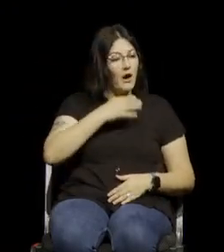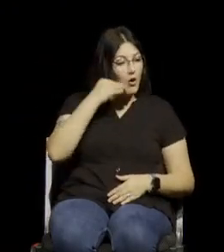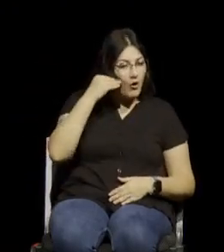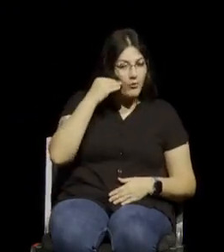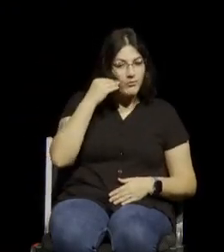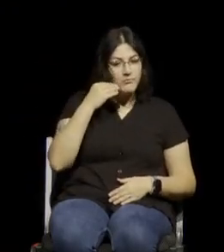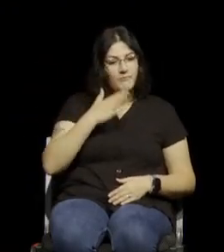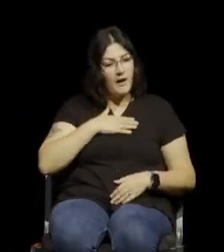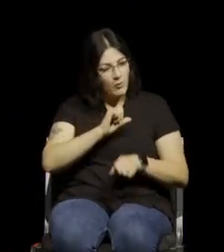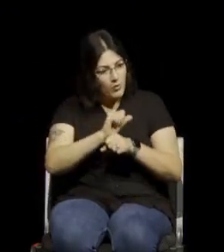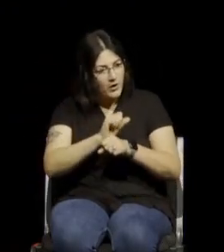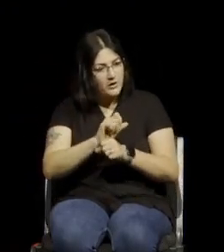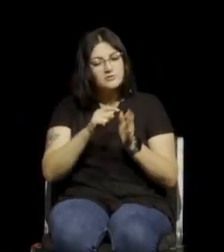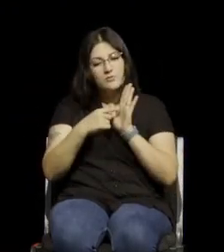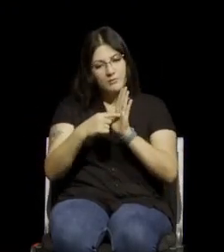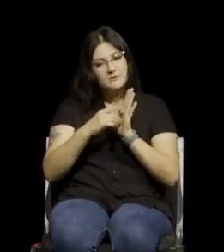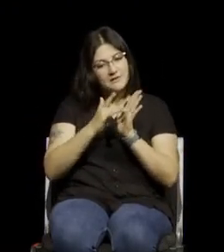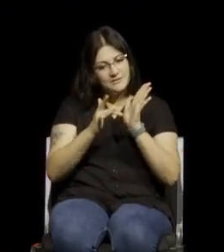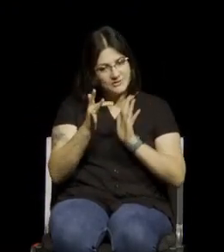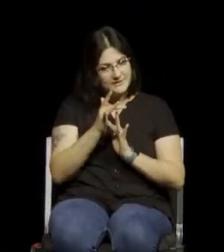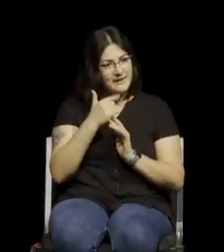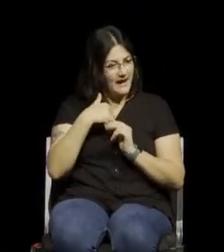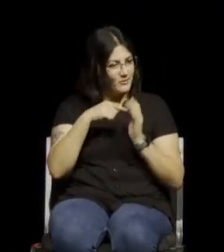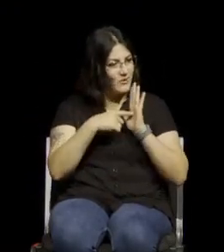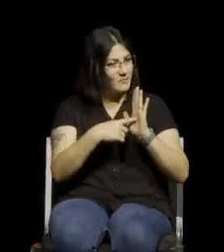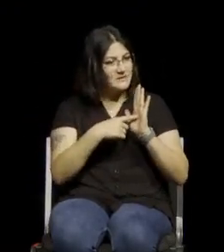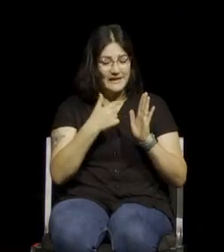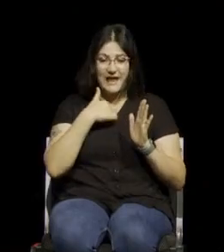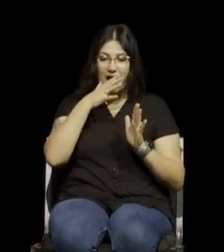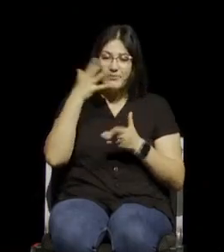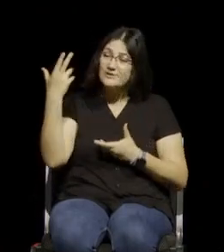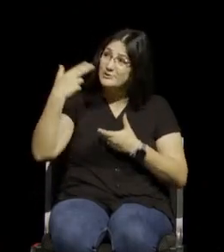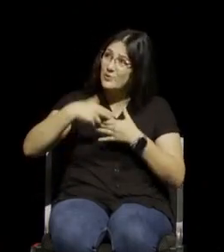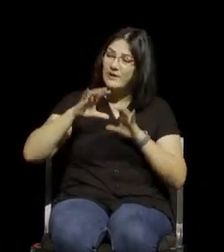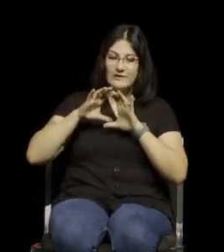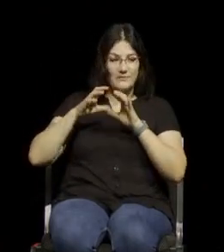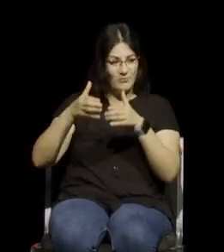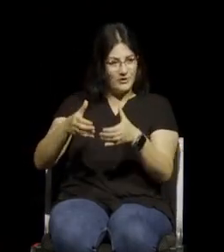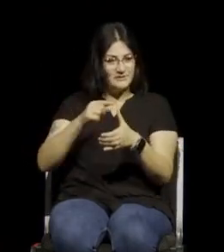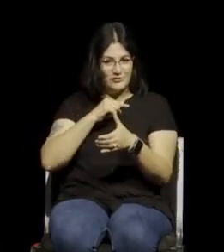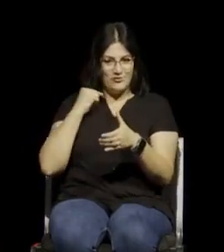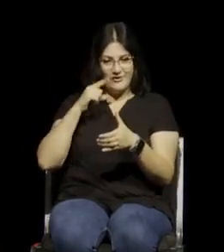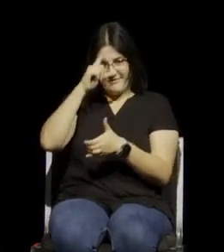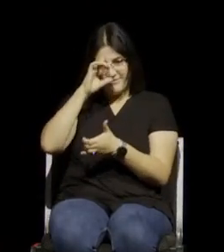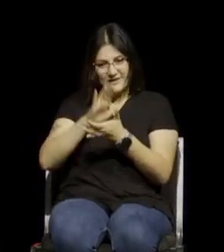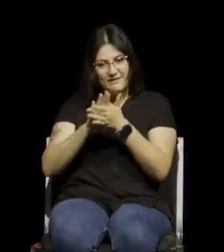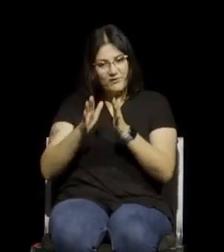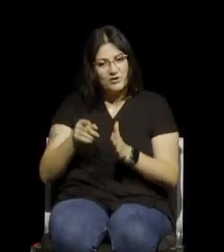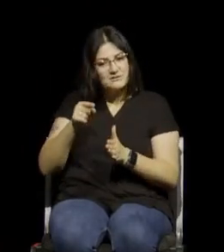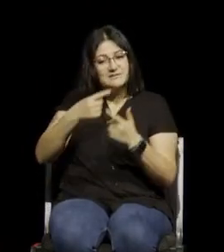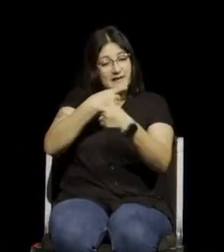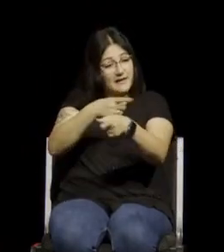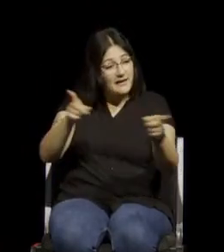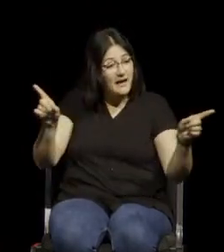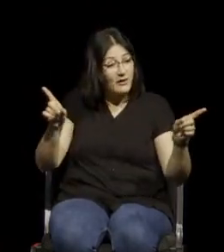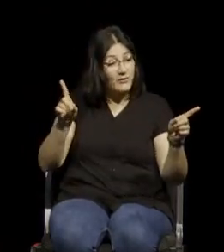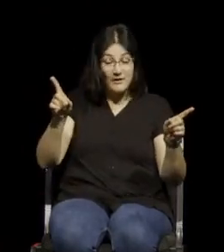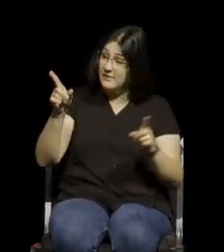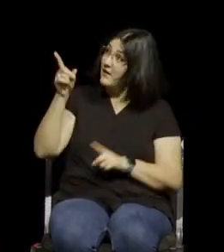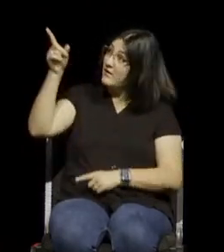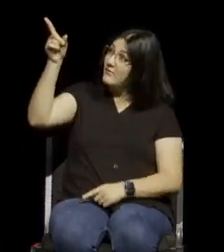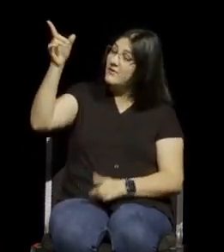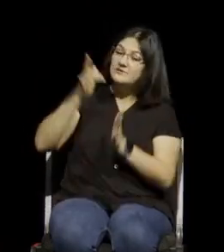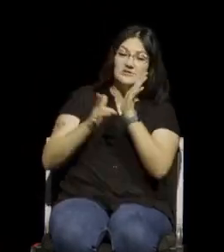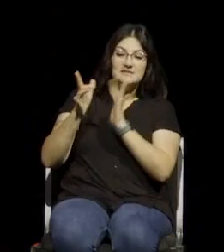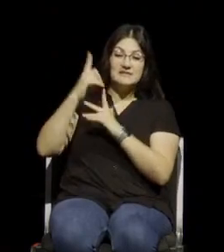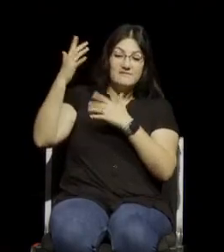represent Jesus Christ in such a way that I would join the priesthood of believers, declaring the works of the one